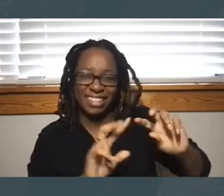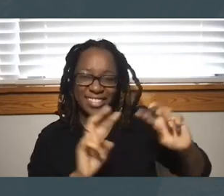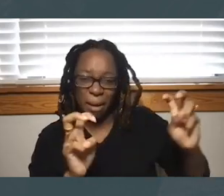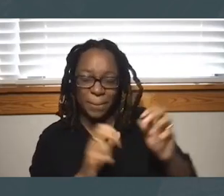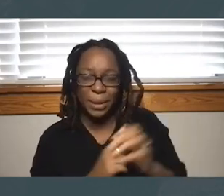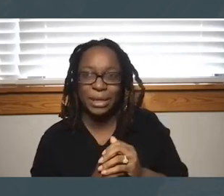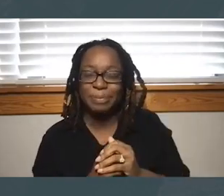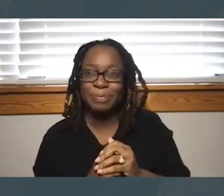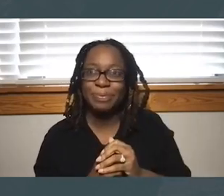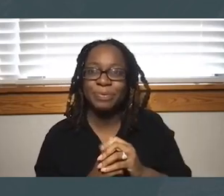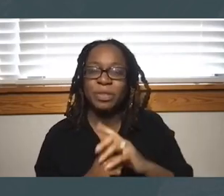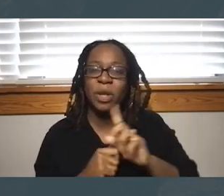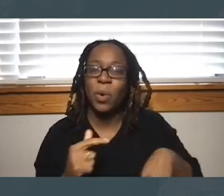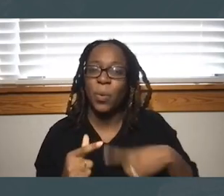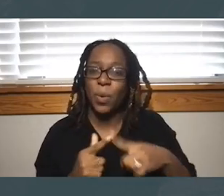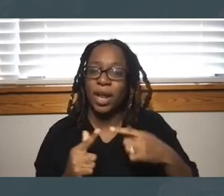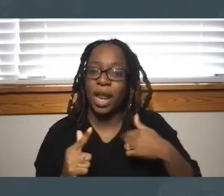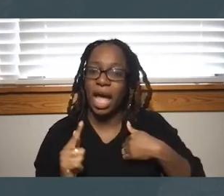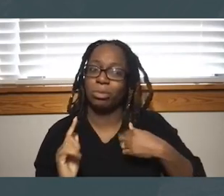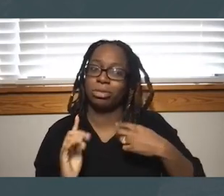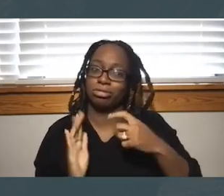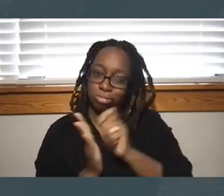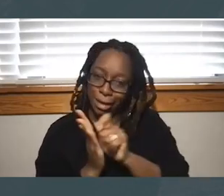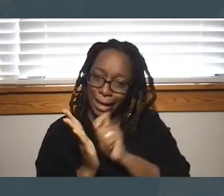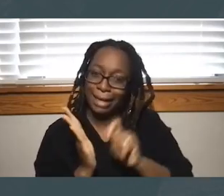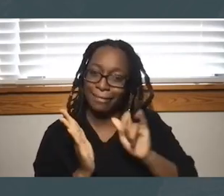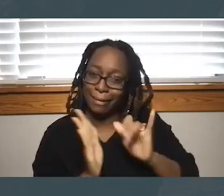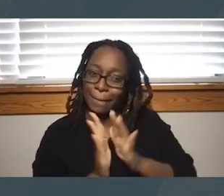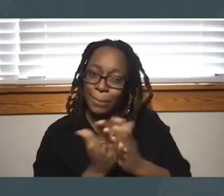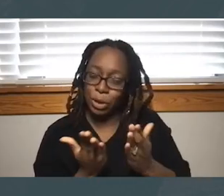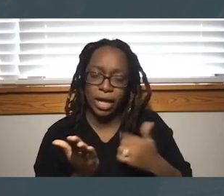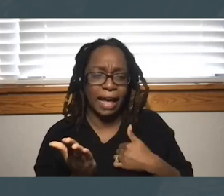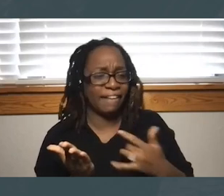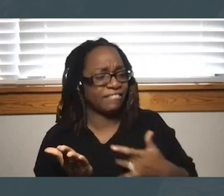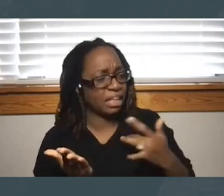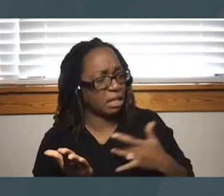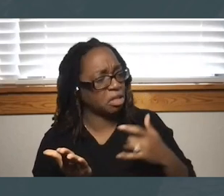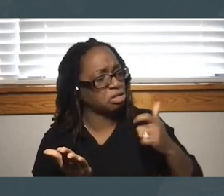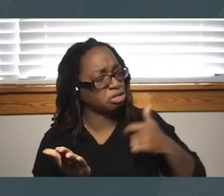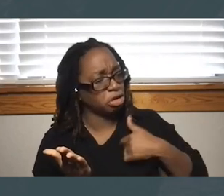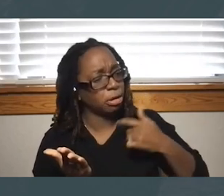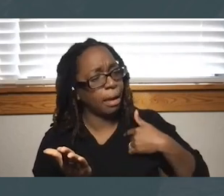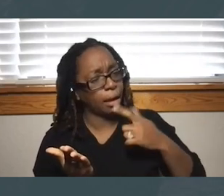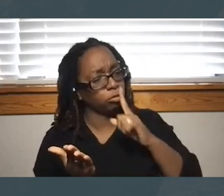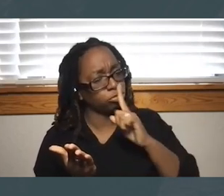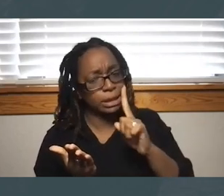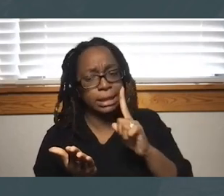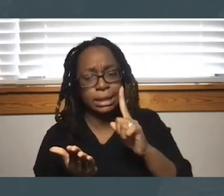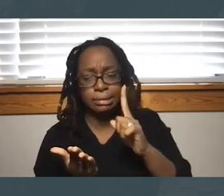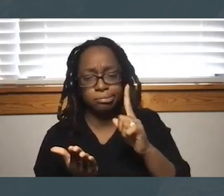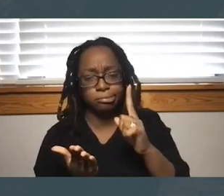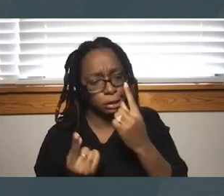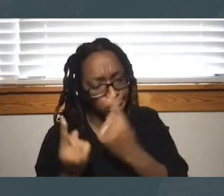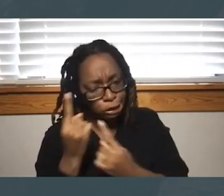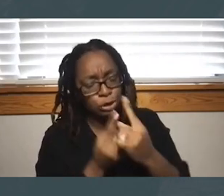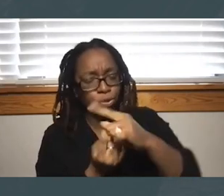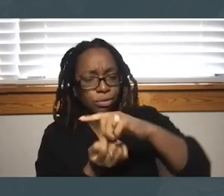Scenes, when I was writing Lose Your Mother, I actually thought, oh, should I leave the academy? Huh. And I